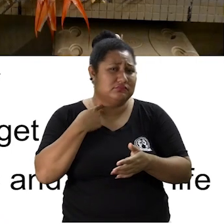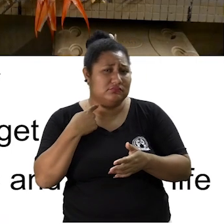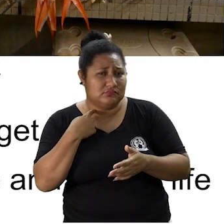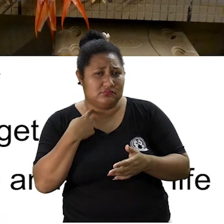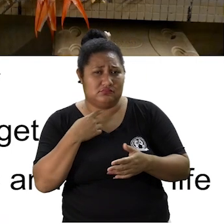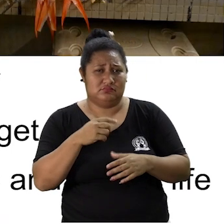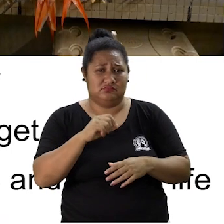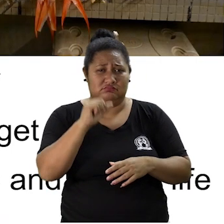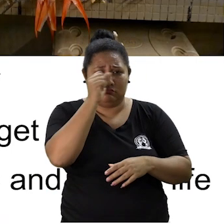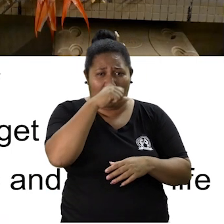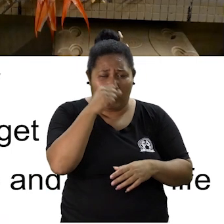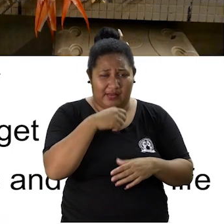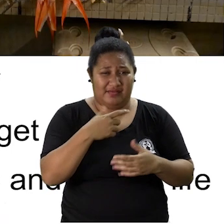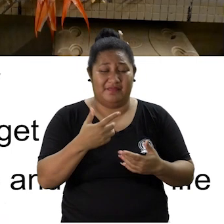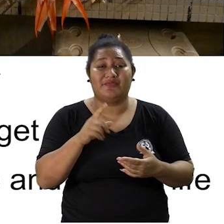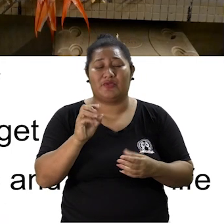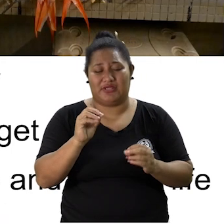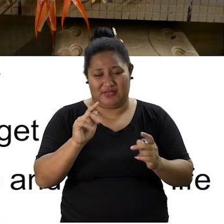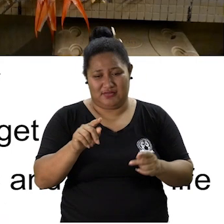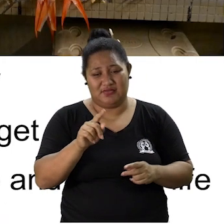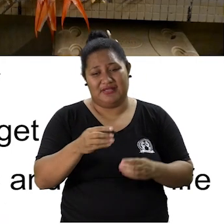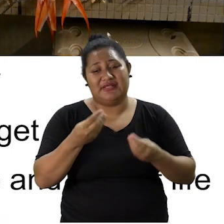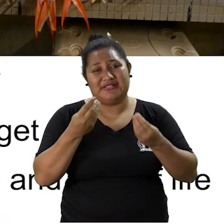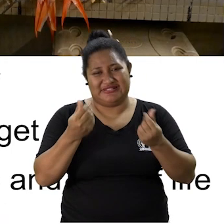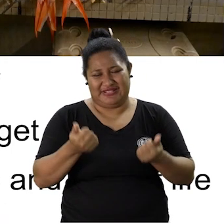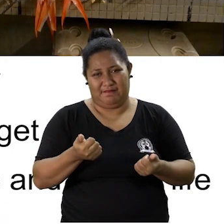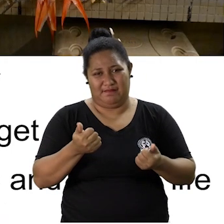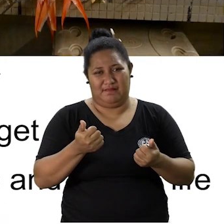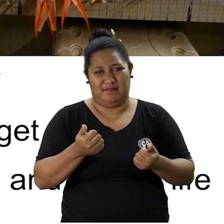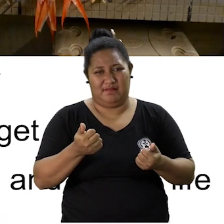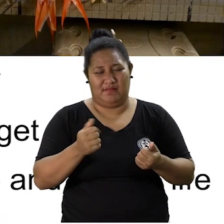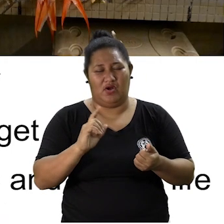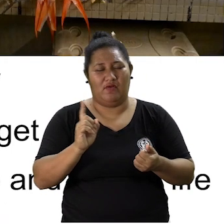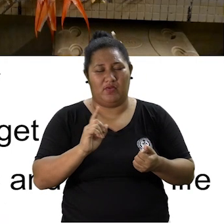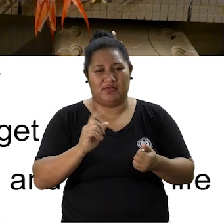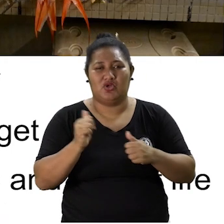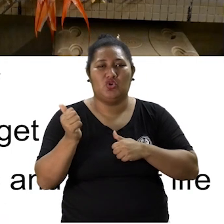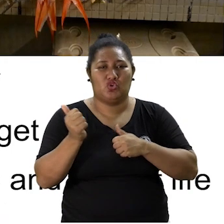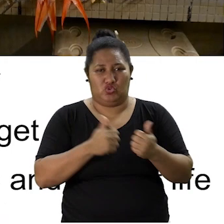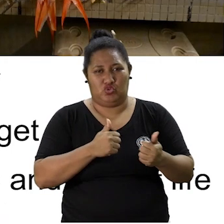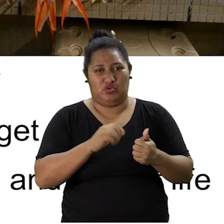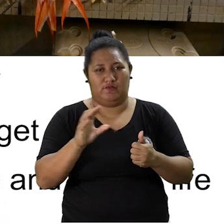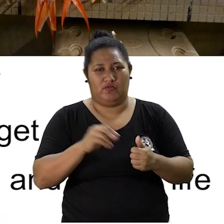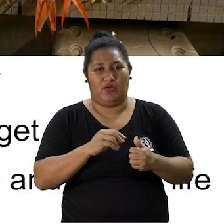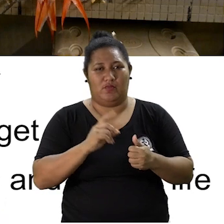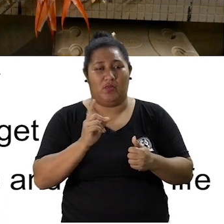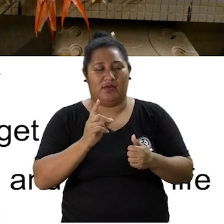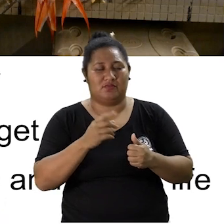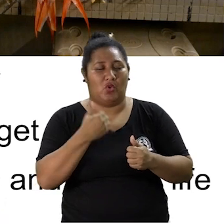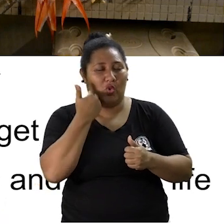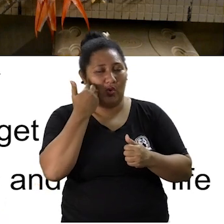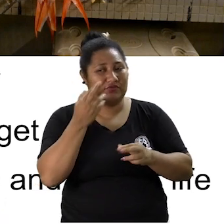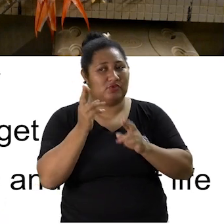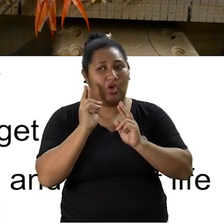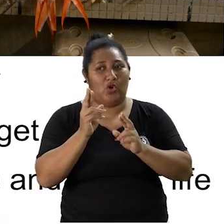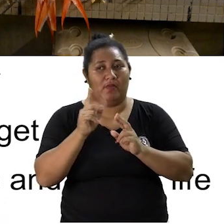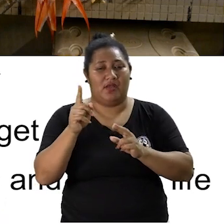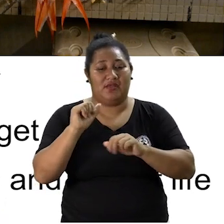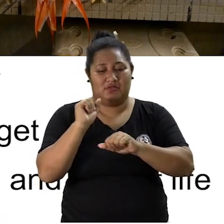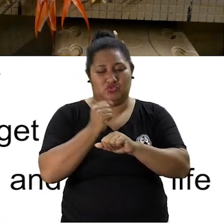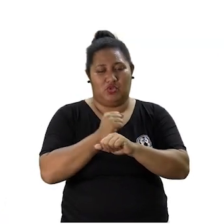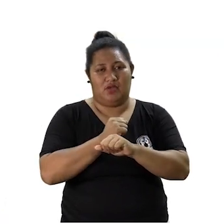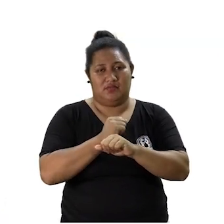Okay, so those are some of the benefits of relying on our inshore